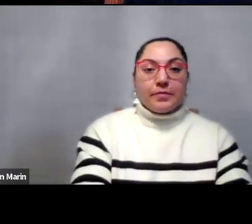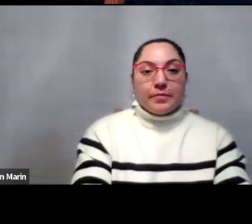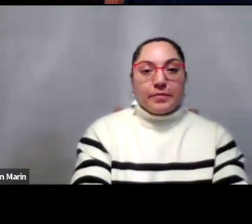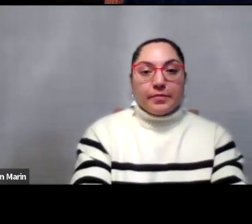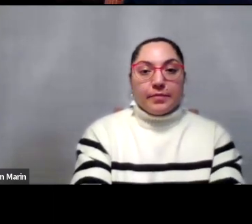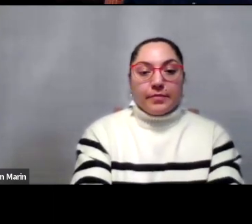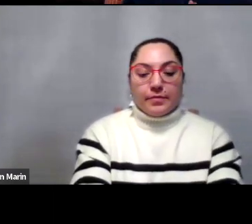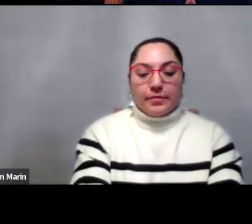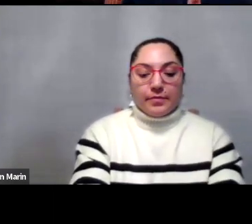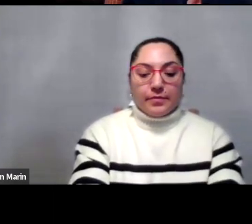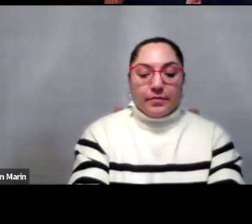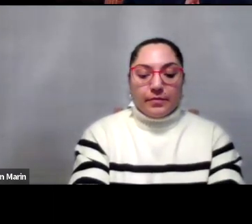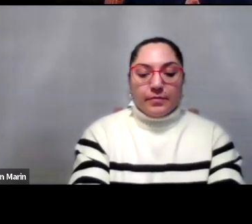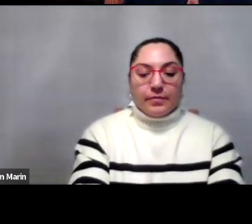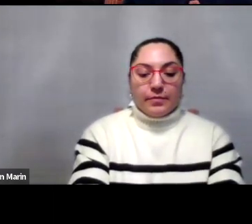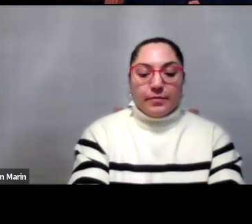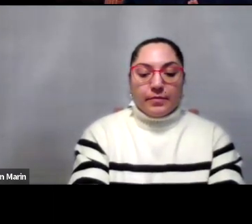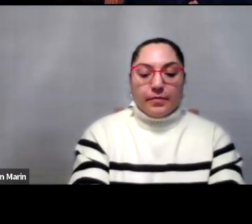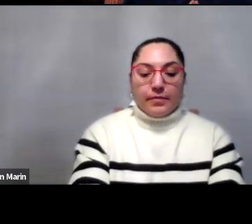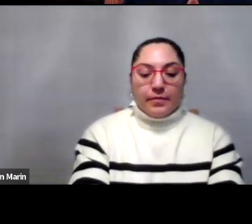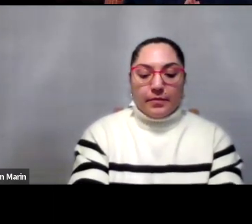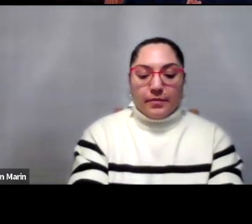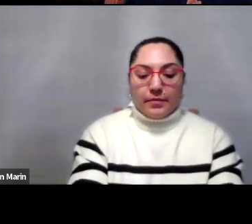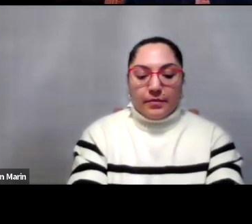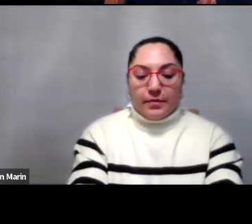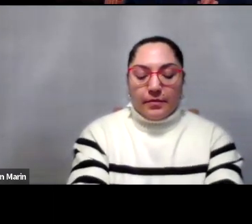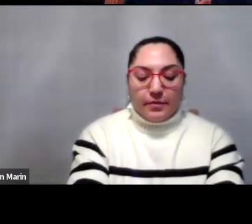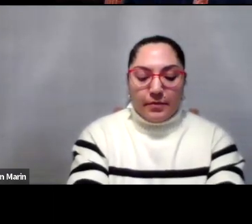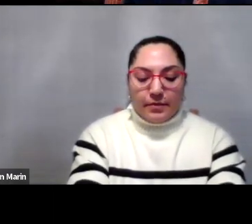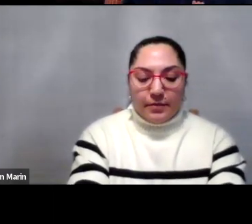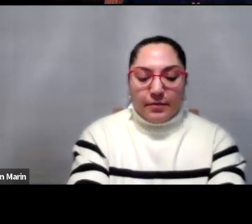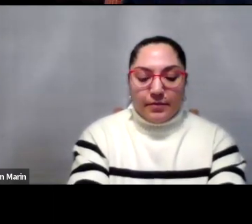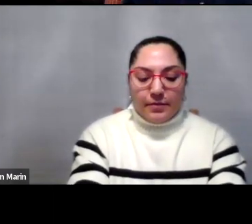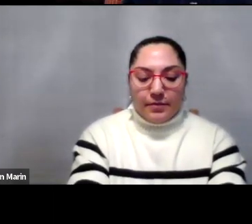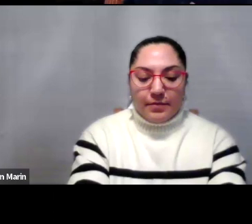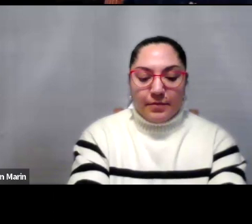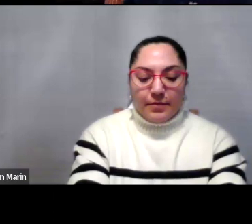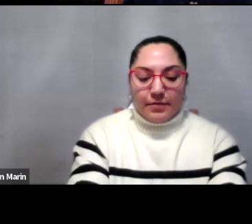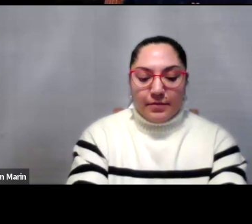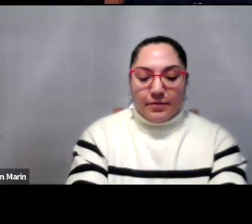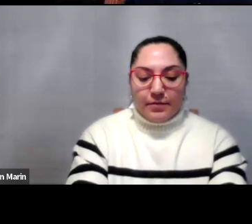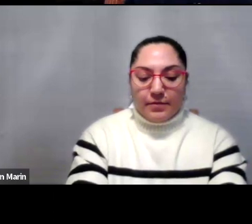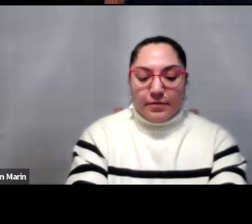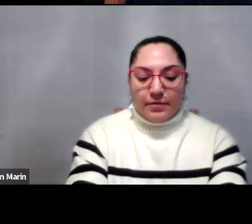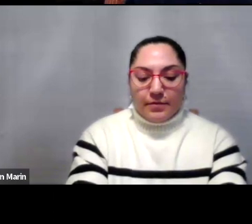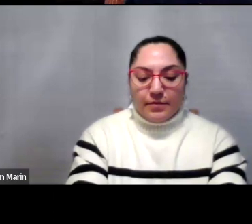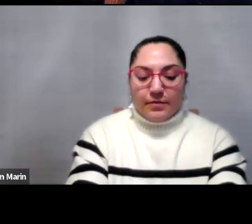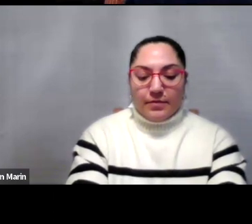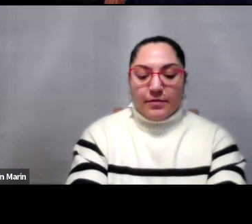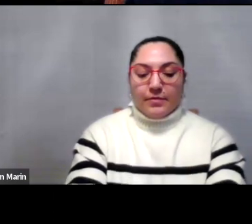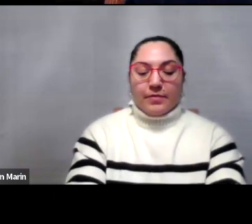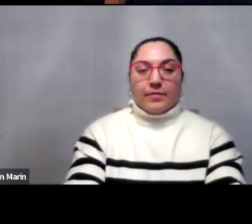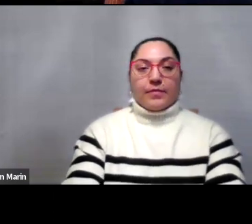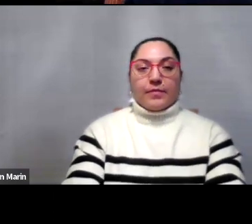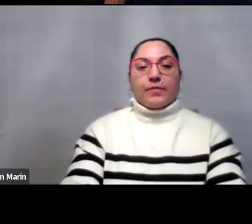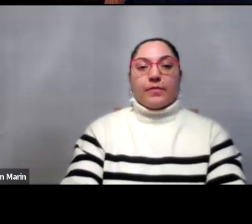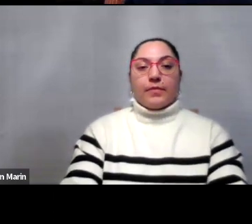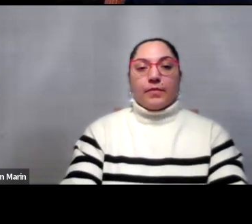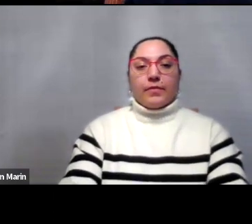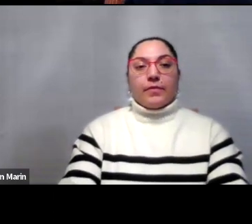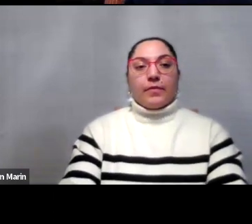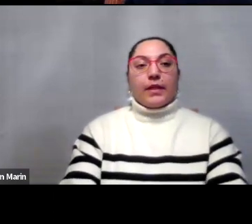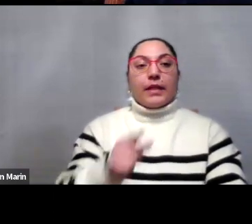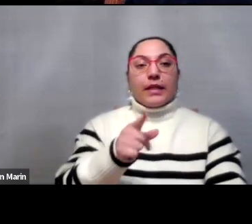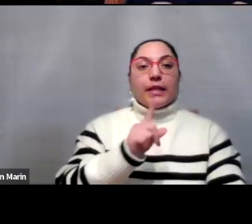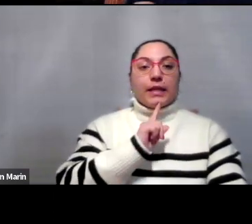I spoke briefly about the first principle here, but I'd like to throw this up. These are our core principles for our vocational